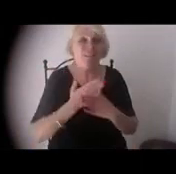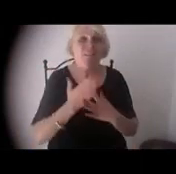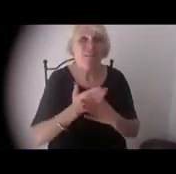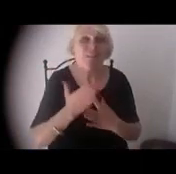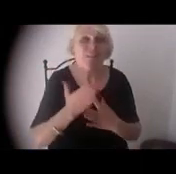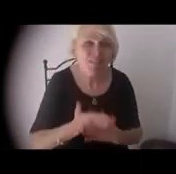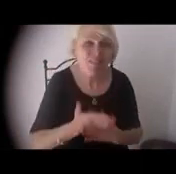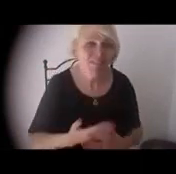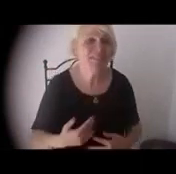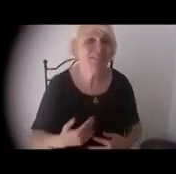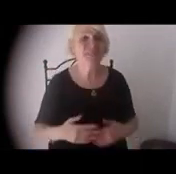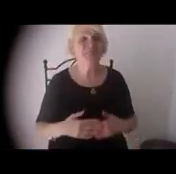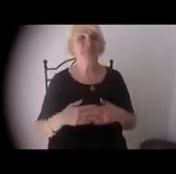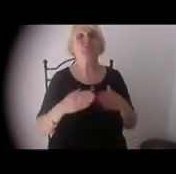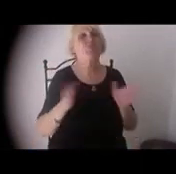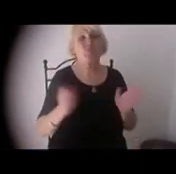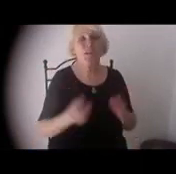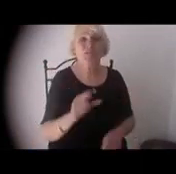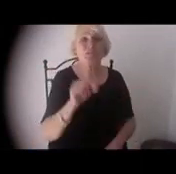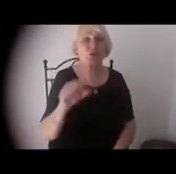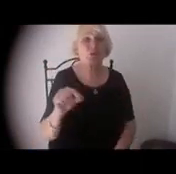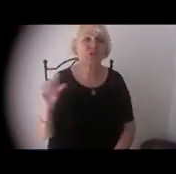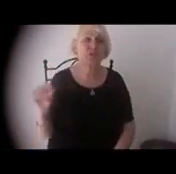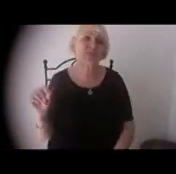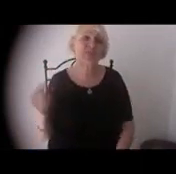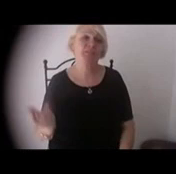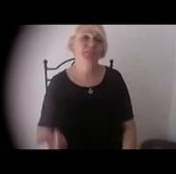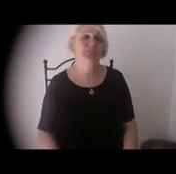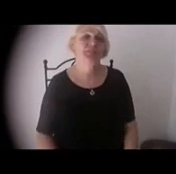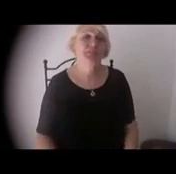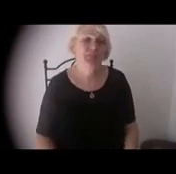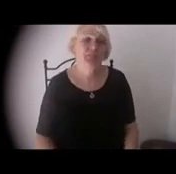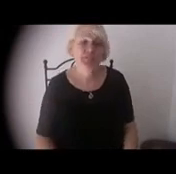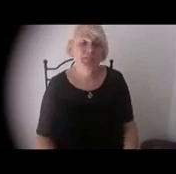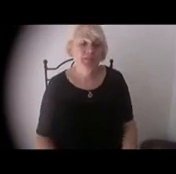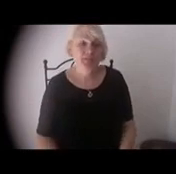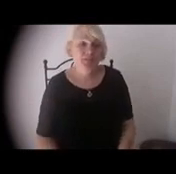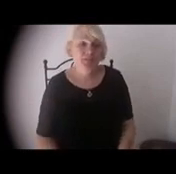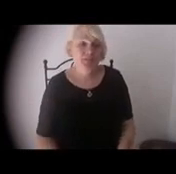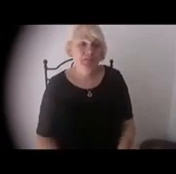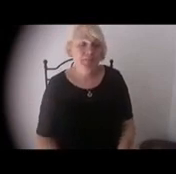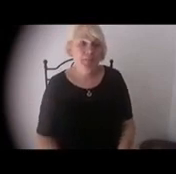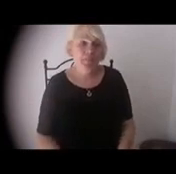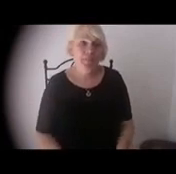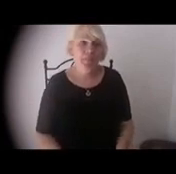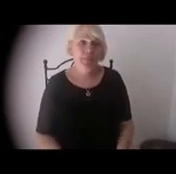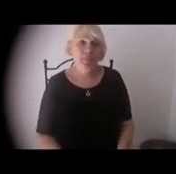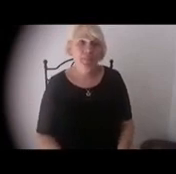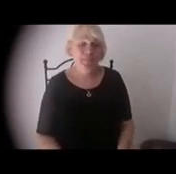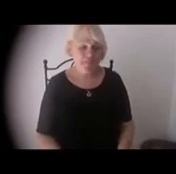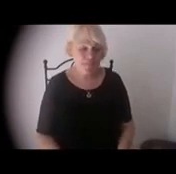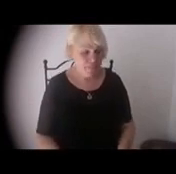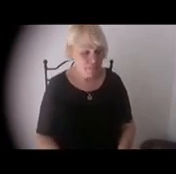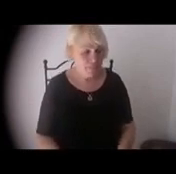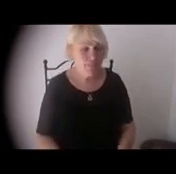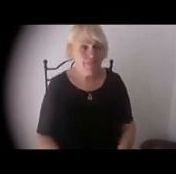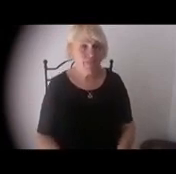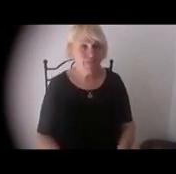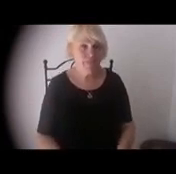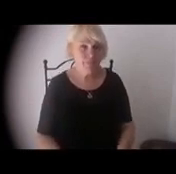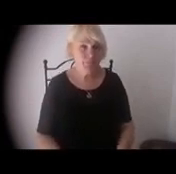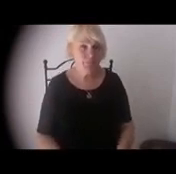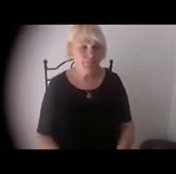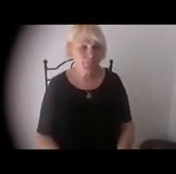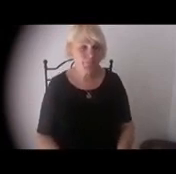So there are kind of range of options there. I think also I would say that I think